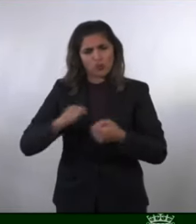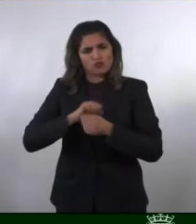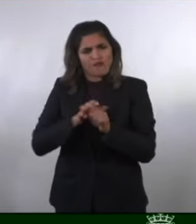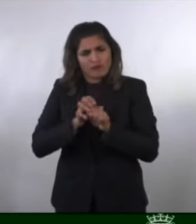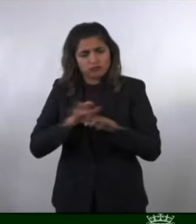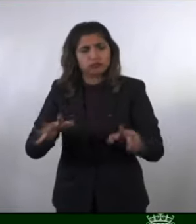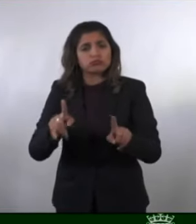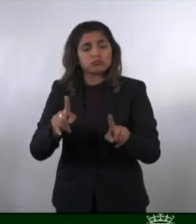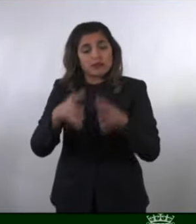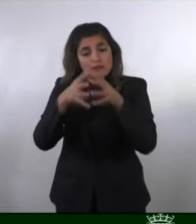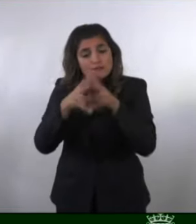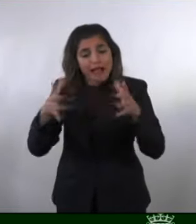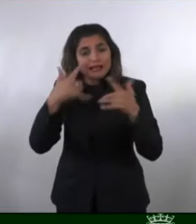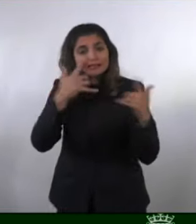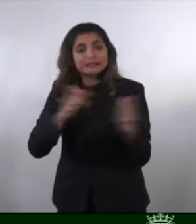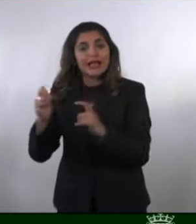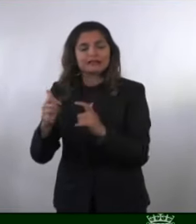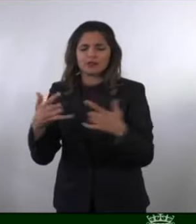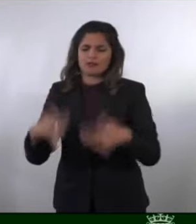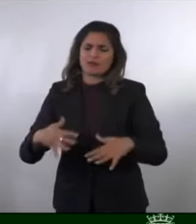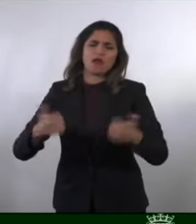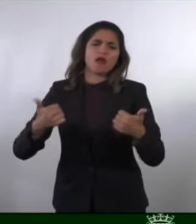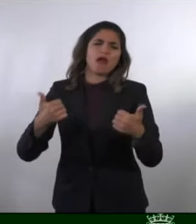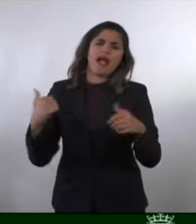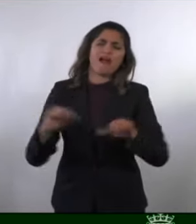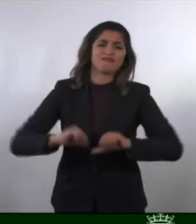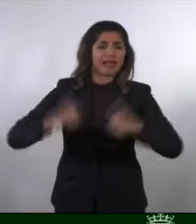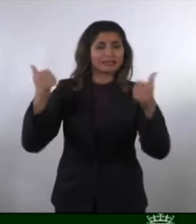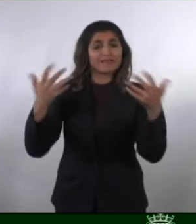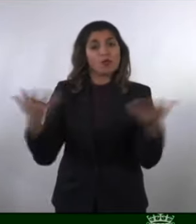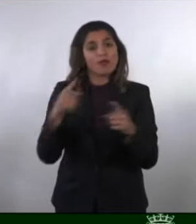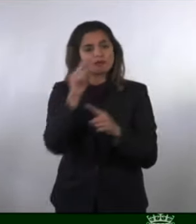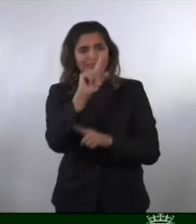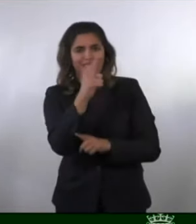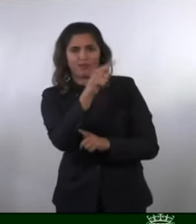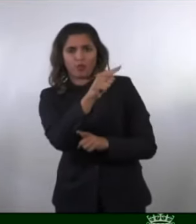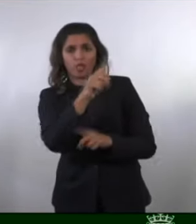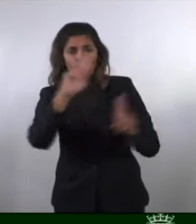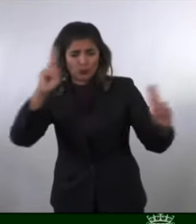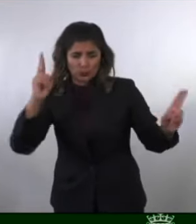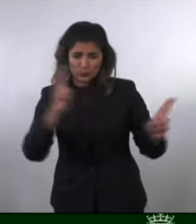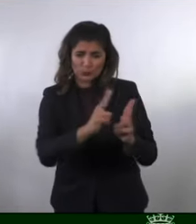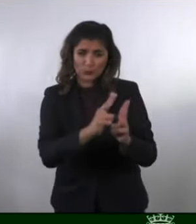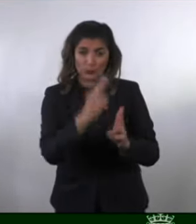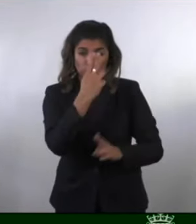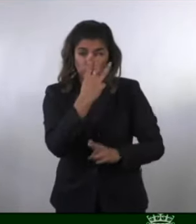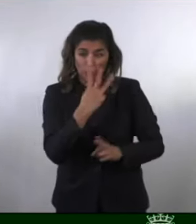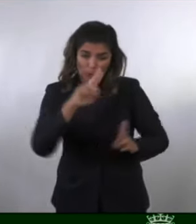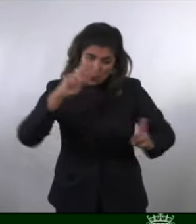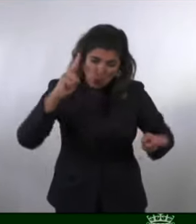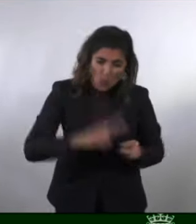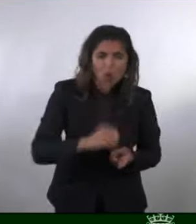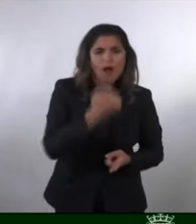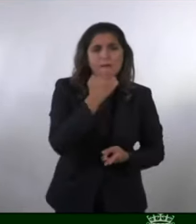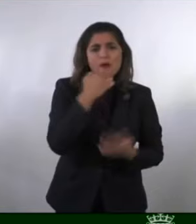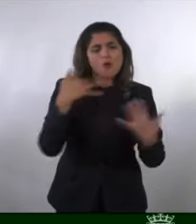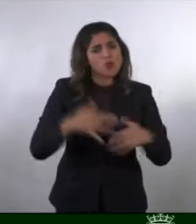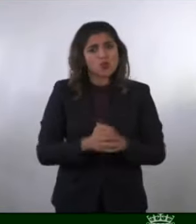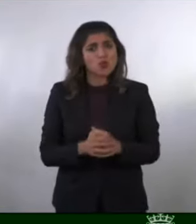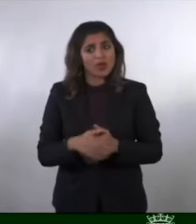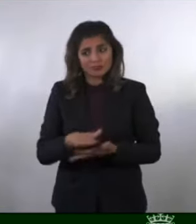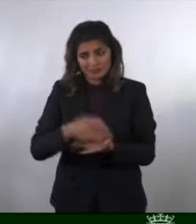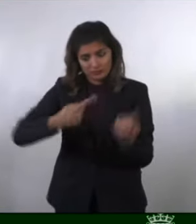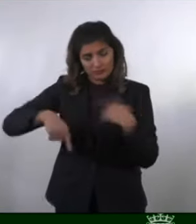testing as well, which has been so effective in Liverpool, where the rates have come down by over 2/3. Quite a remarkable effort by everybody